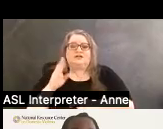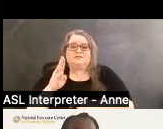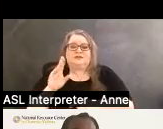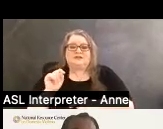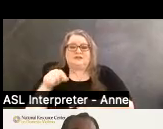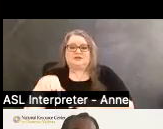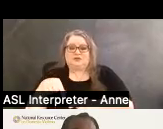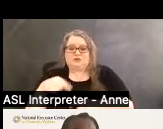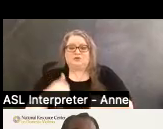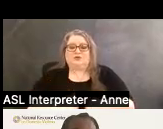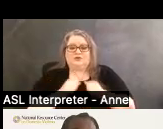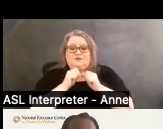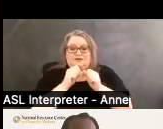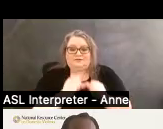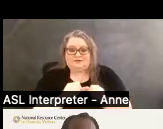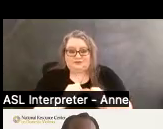LGBTQ survivors.